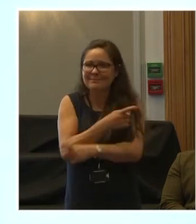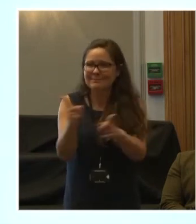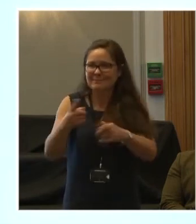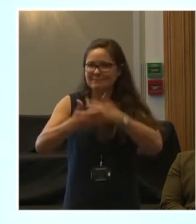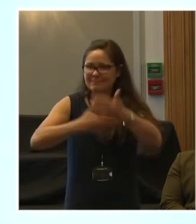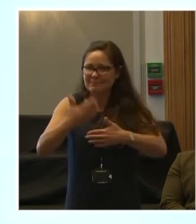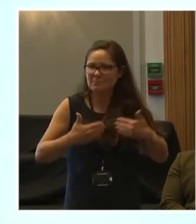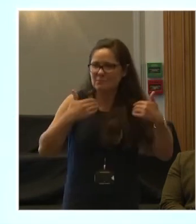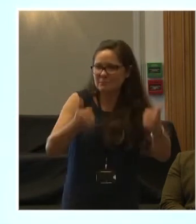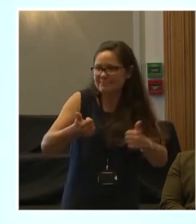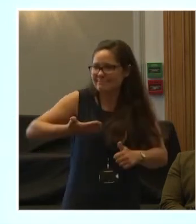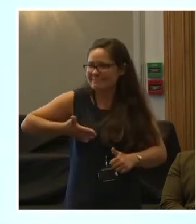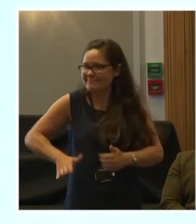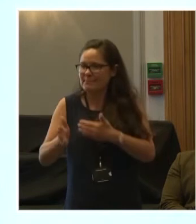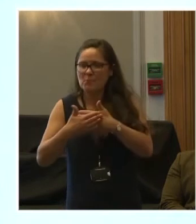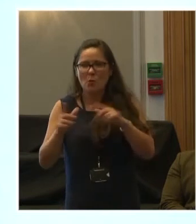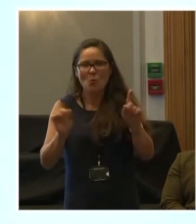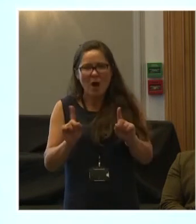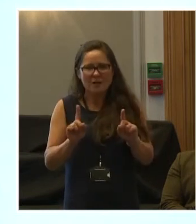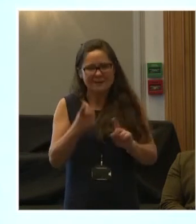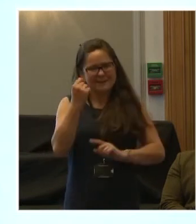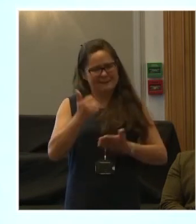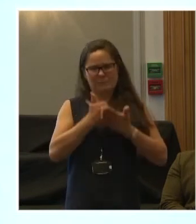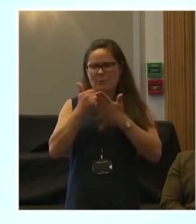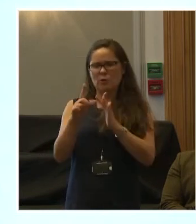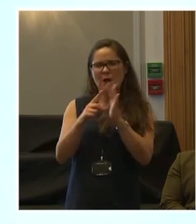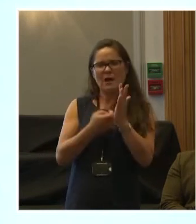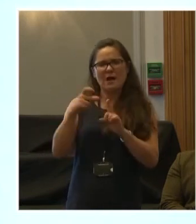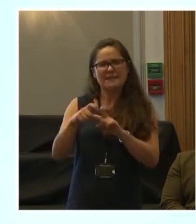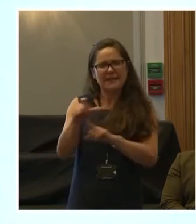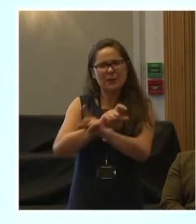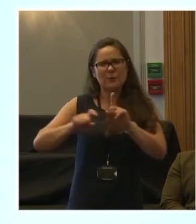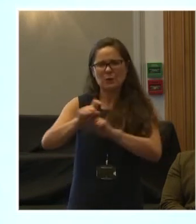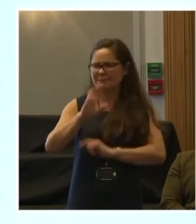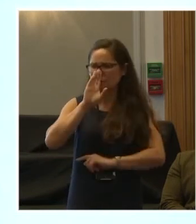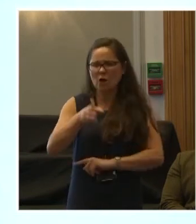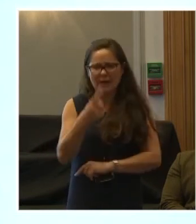of, and helped them support the IRD community absolutely directly.